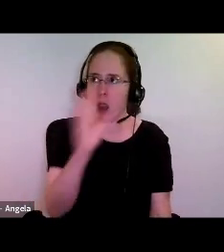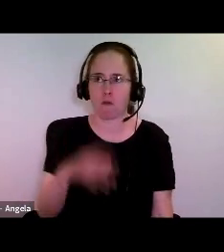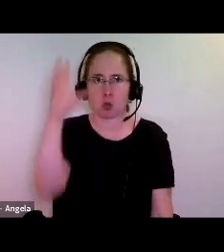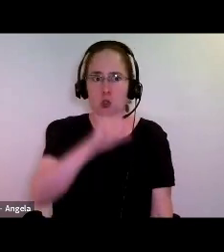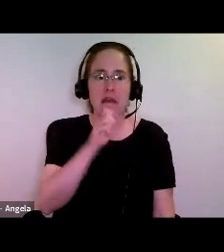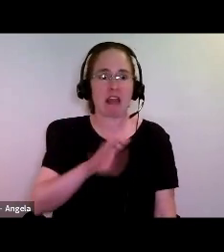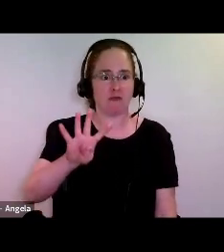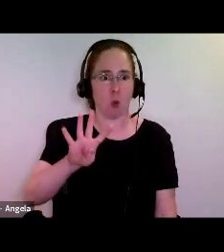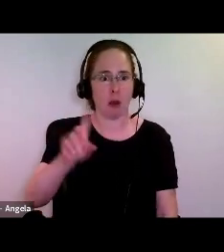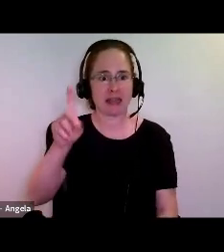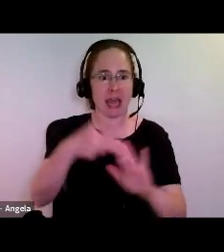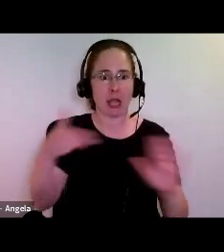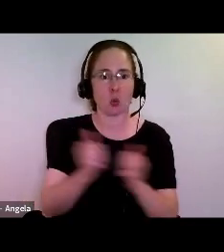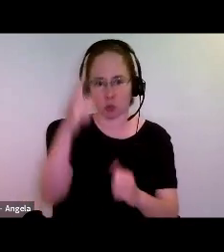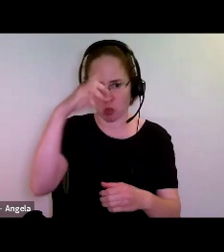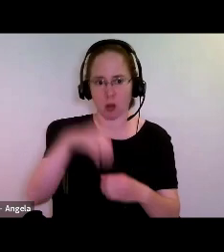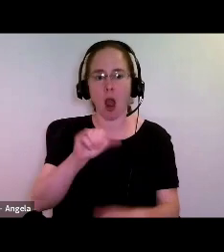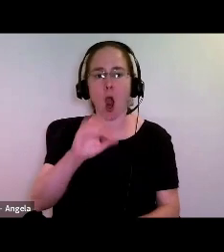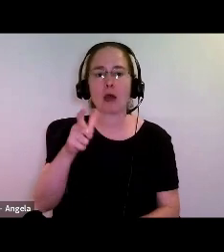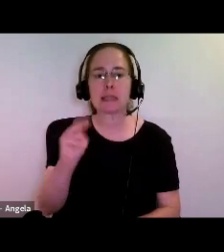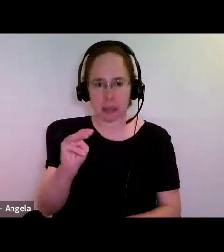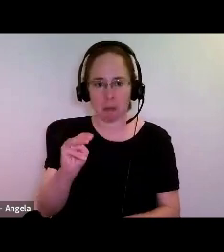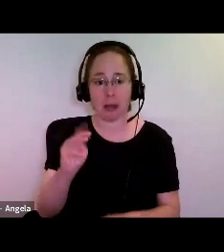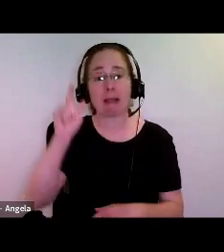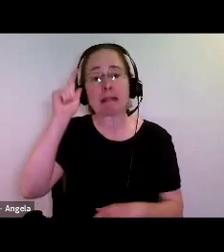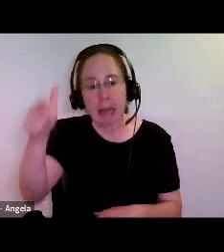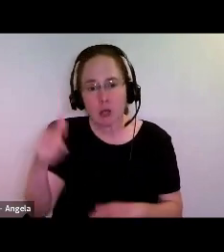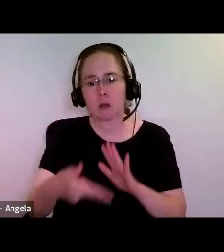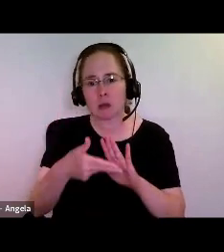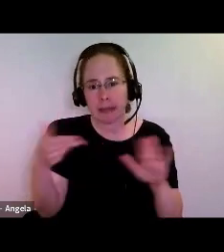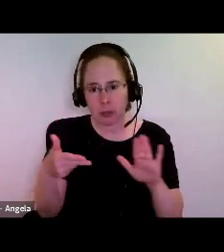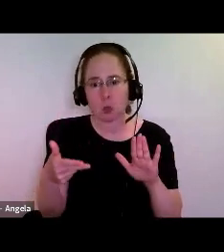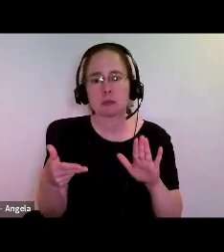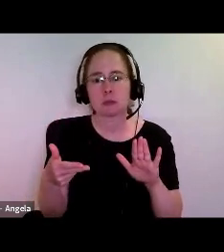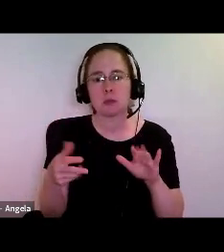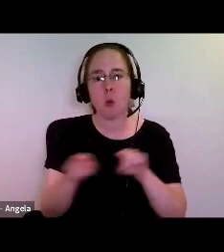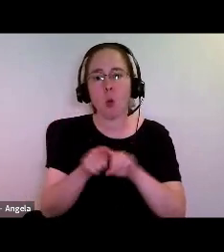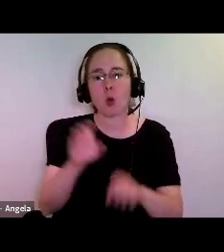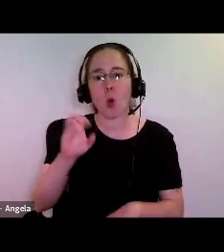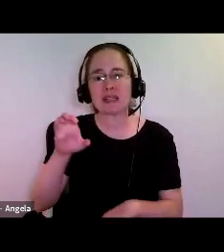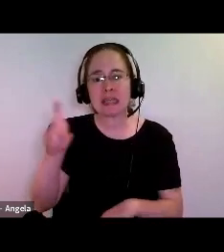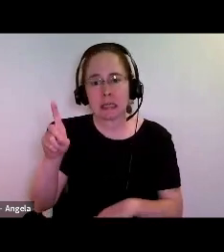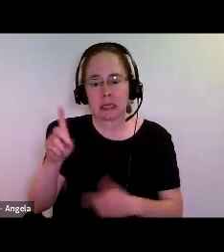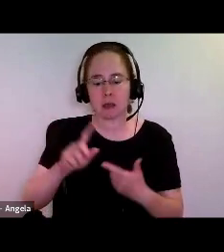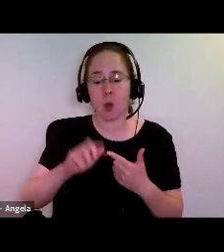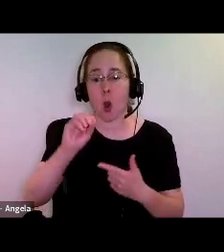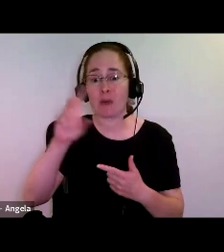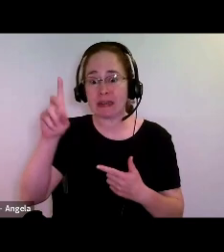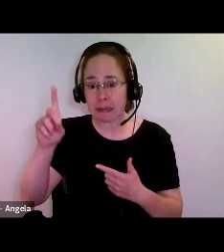4 he would be diagnosed with autism. And later on, he would be diagnosed as well with OCD,